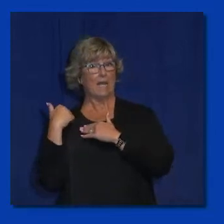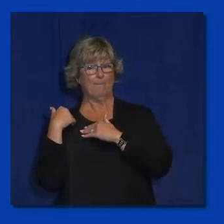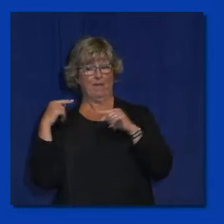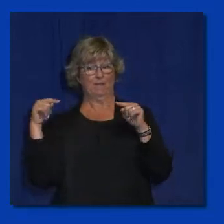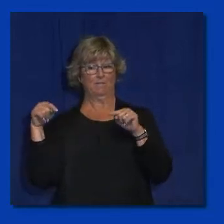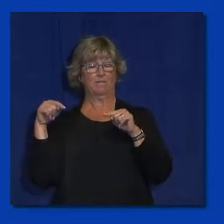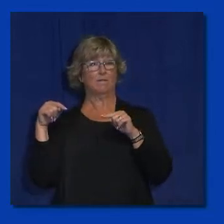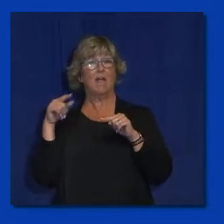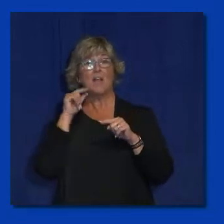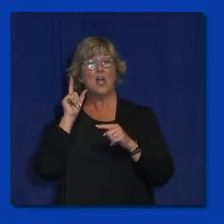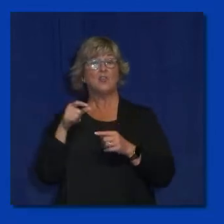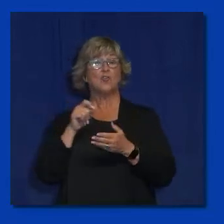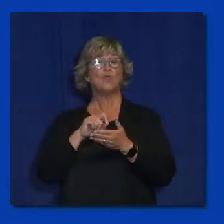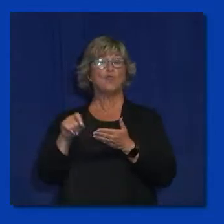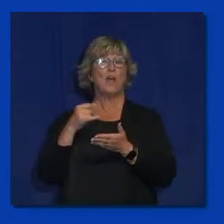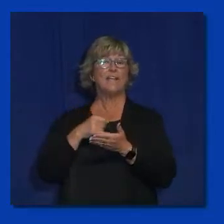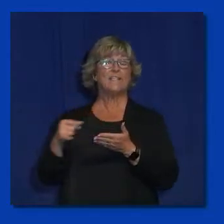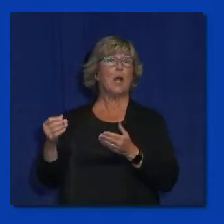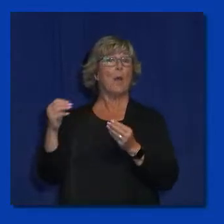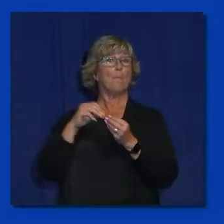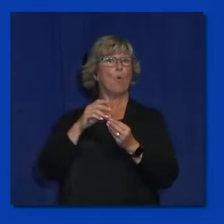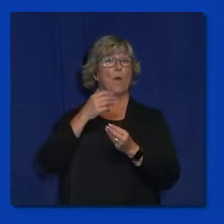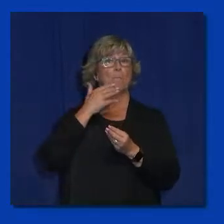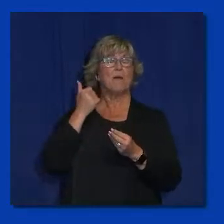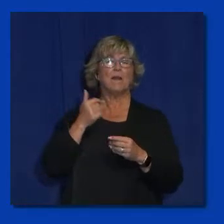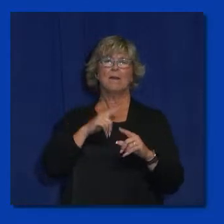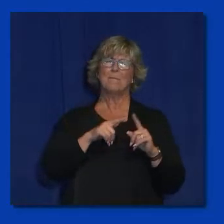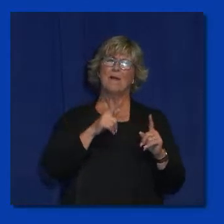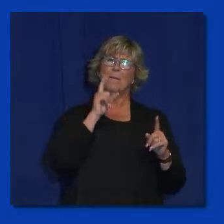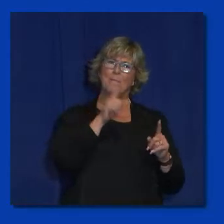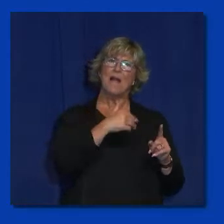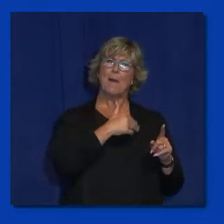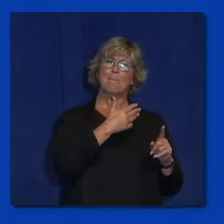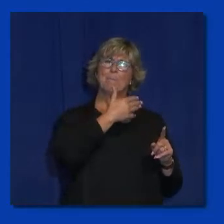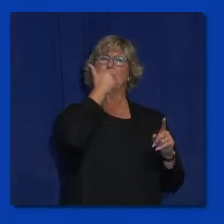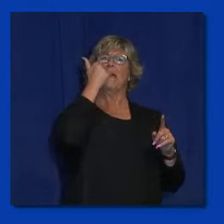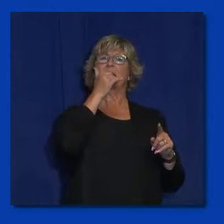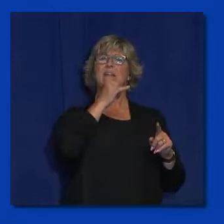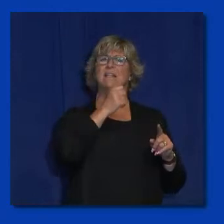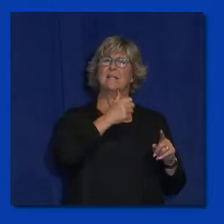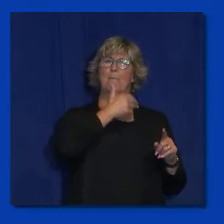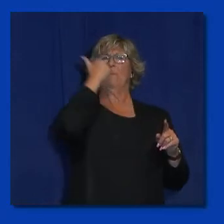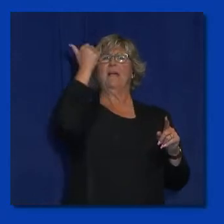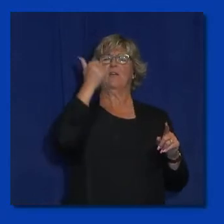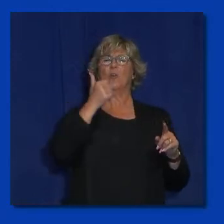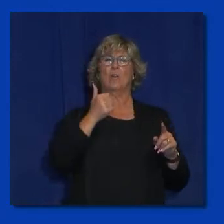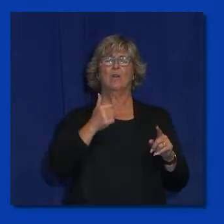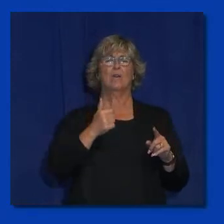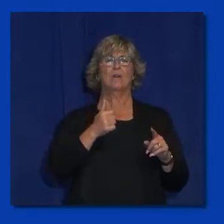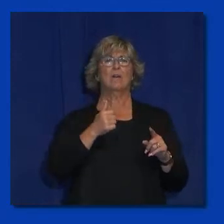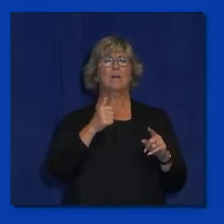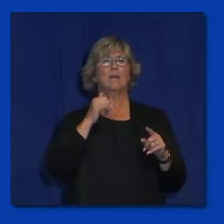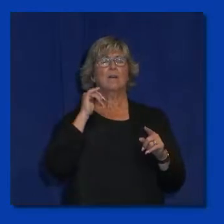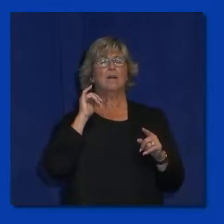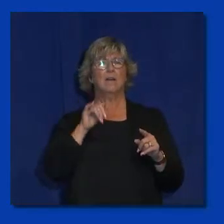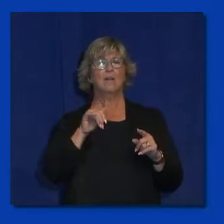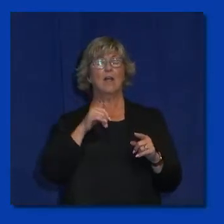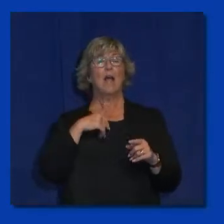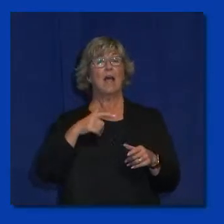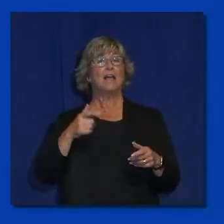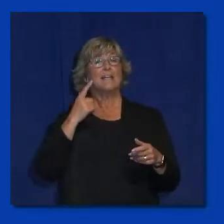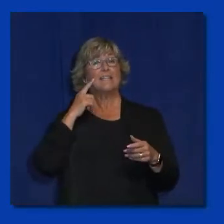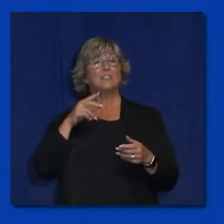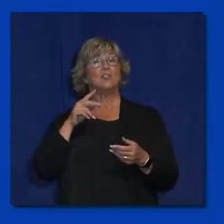Not just about writing checks, not just about more is better is better. And so we created this new housing accountability unit. I just picked up the morning